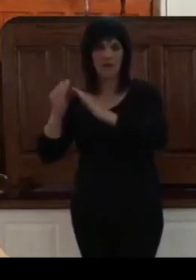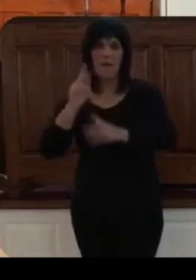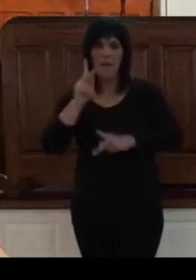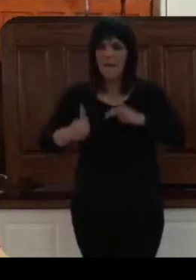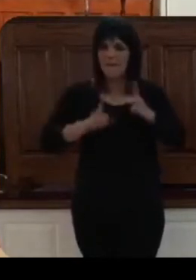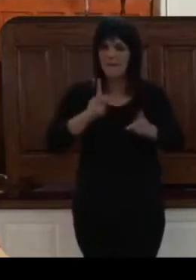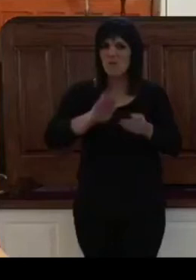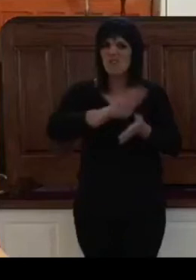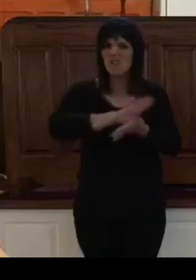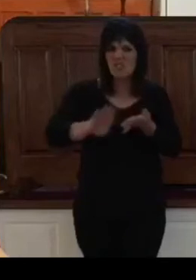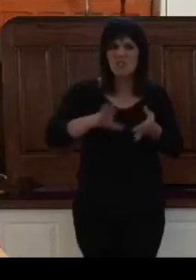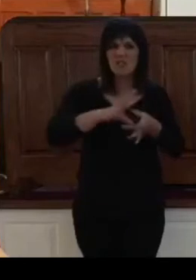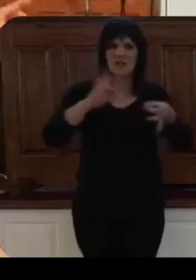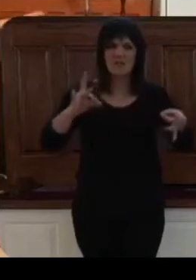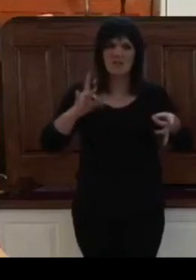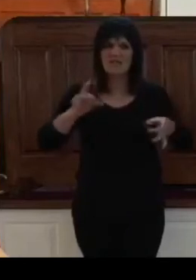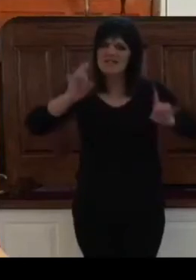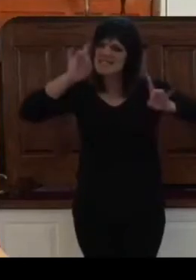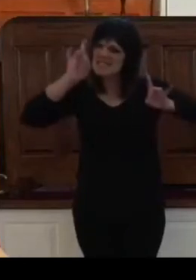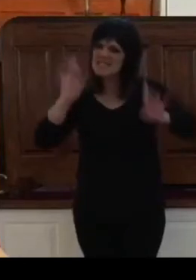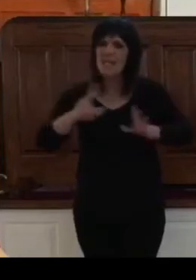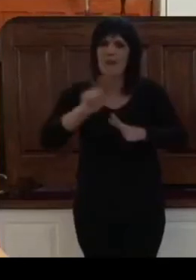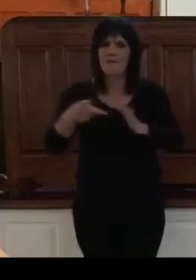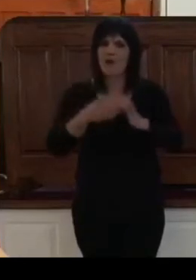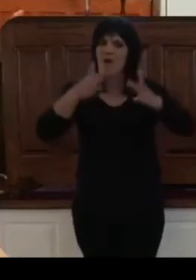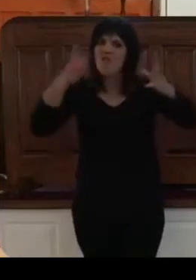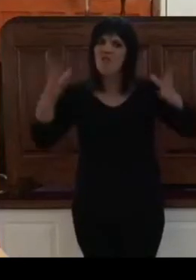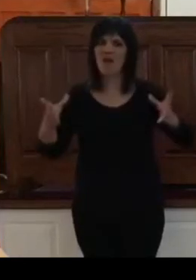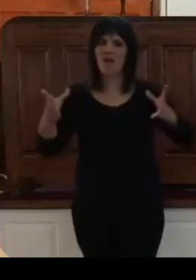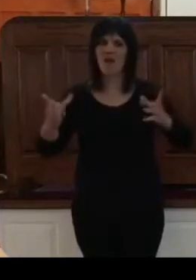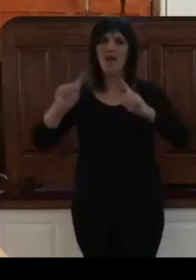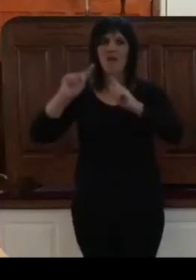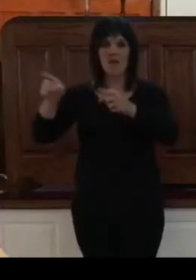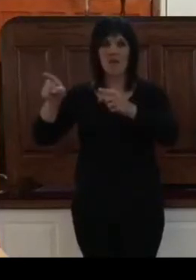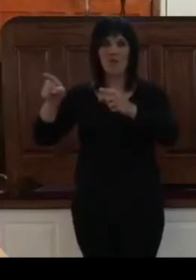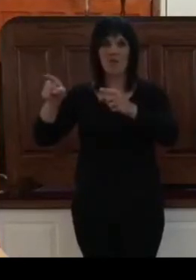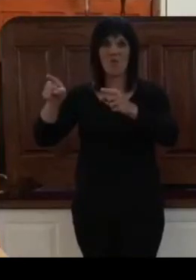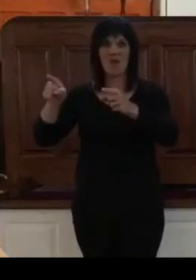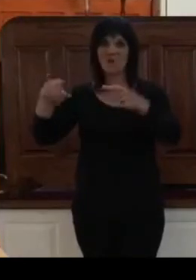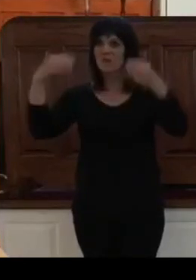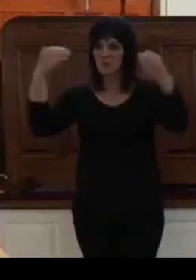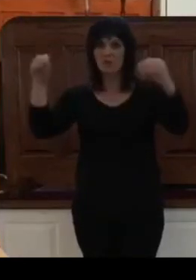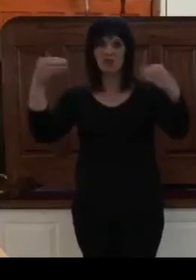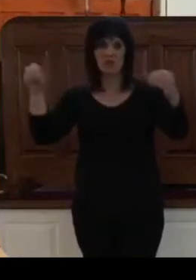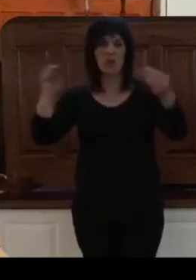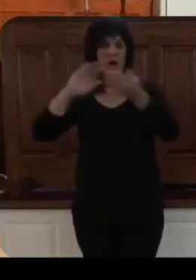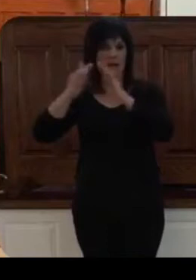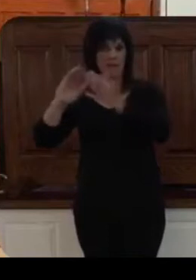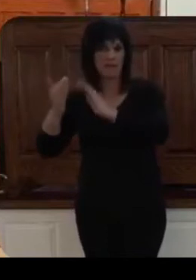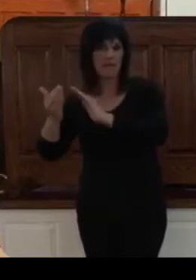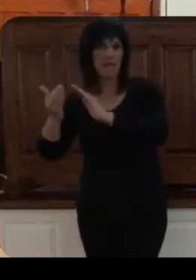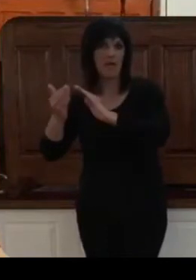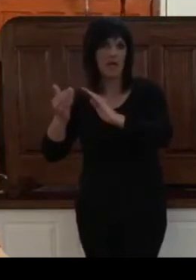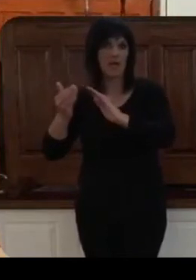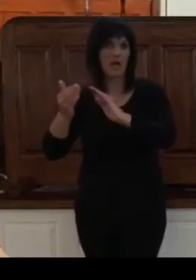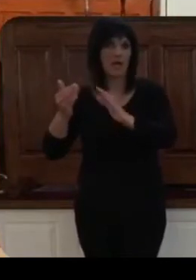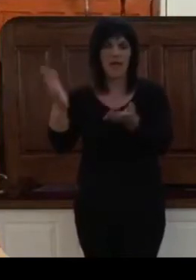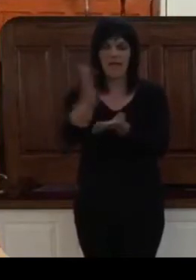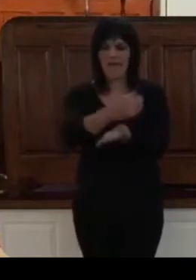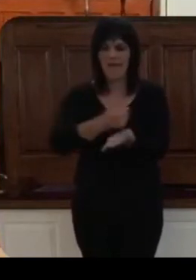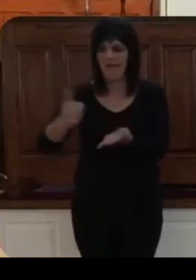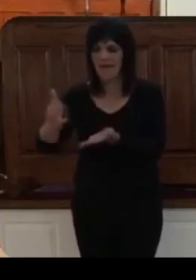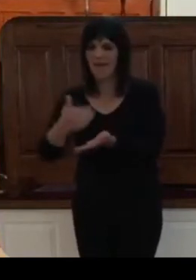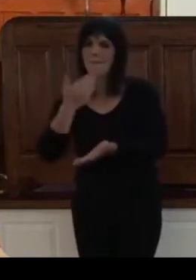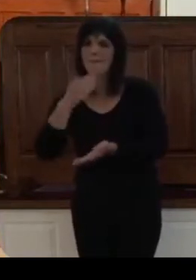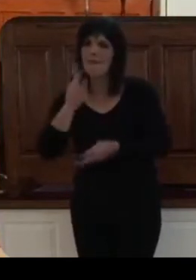them so much that they went down to the market and they got some bad characters, is how the NLT puts it, and they start a